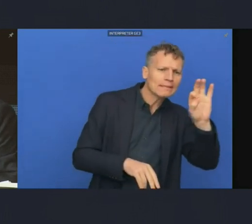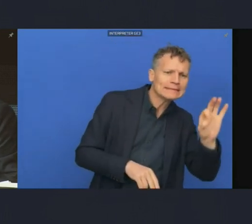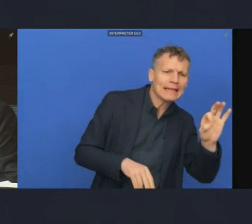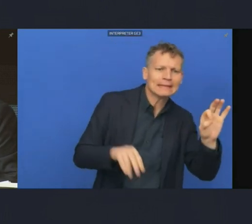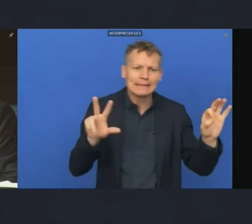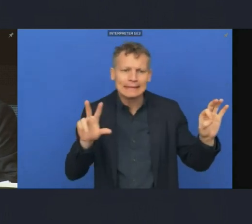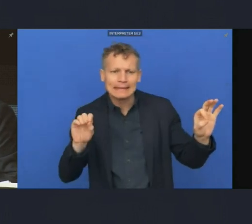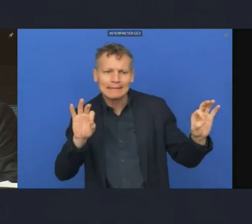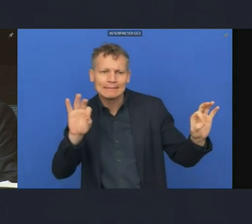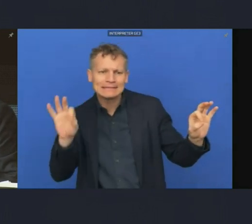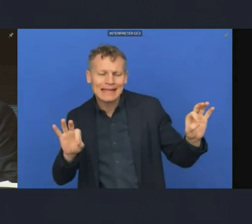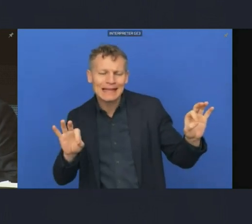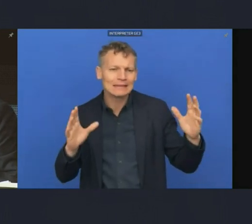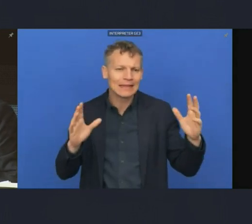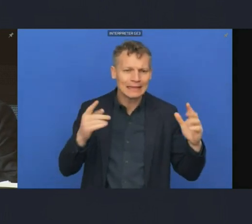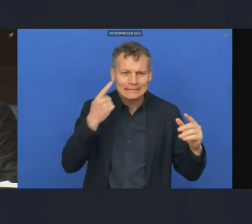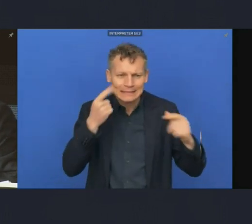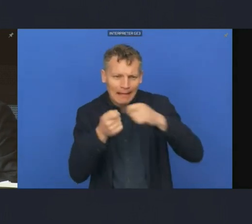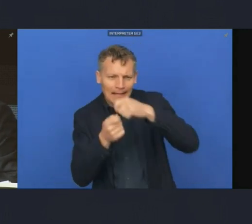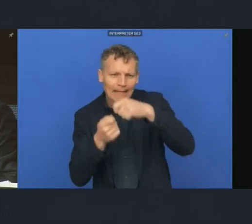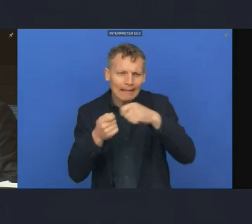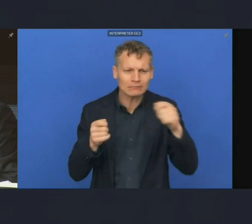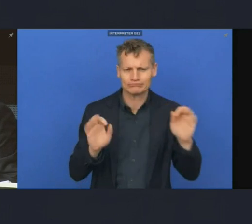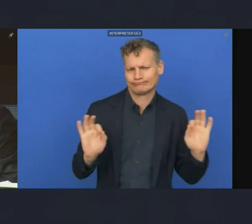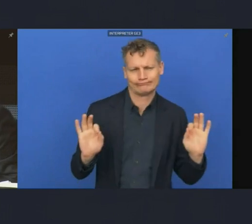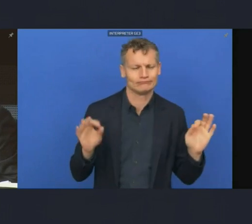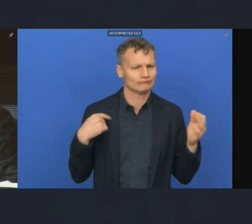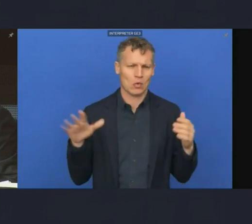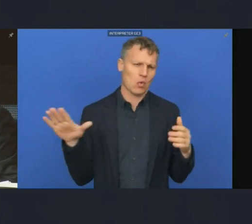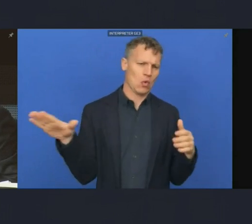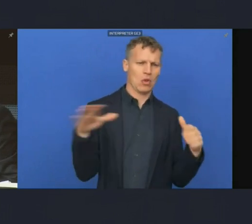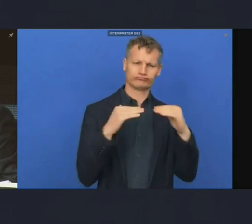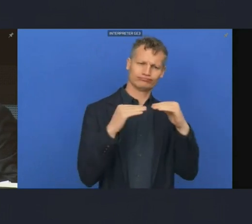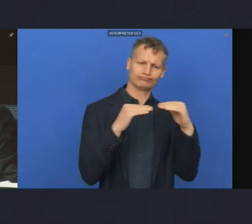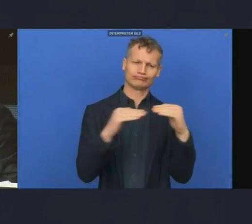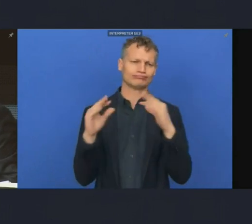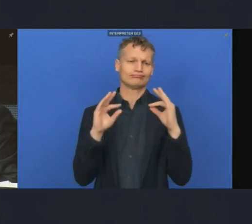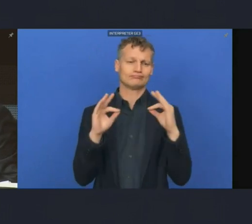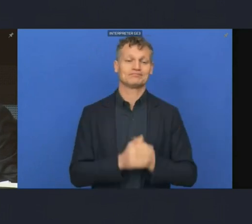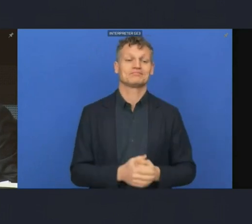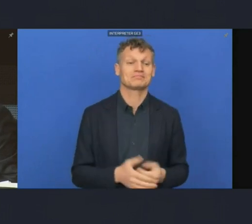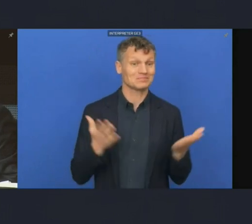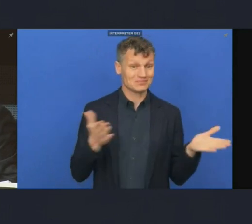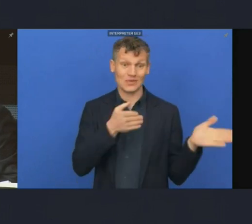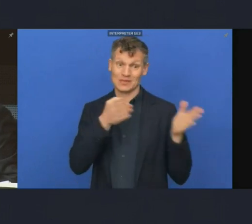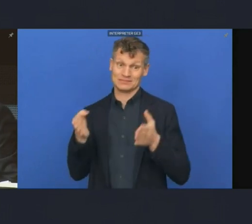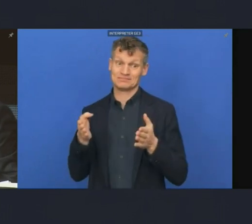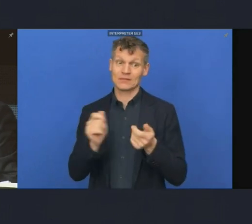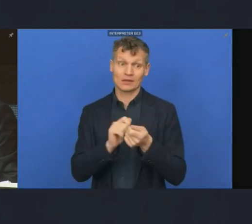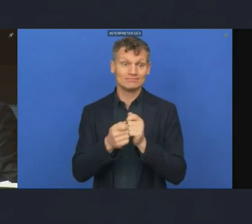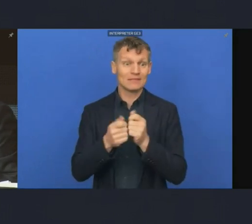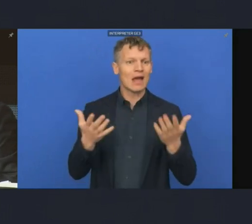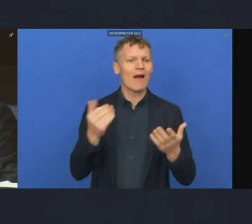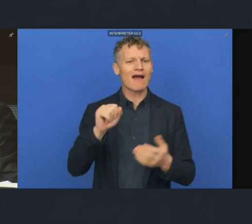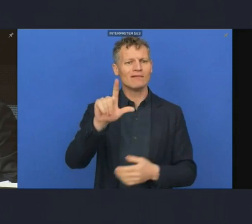quota anymore per priority. A very important evolution, of course, is the one on lump sums. We now have lump sums, and